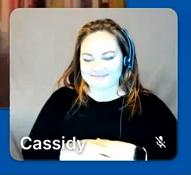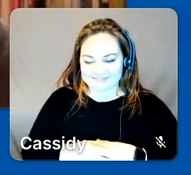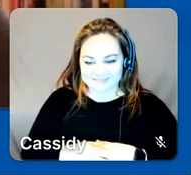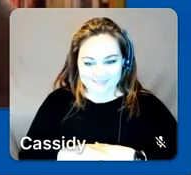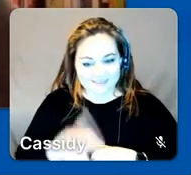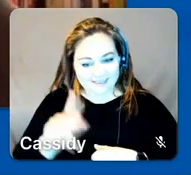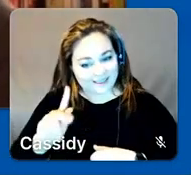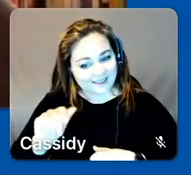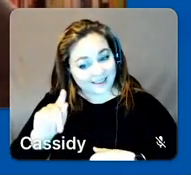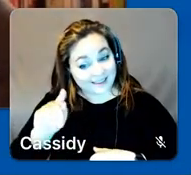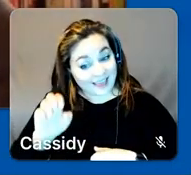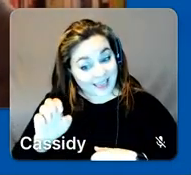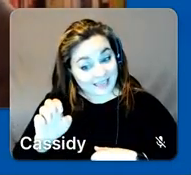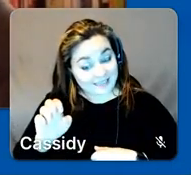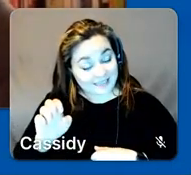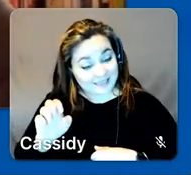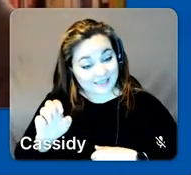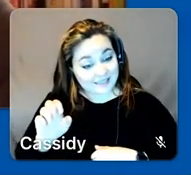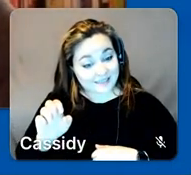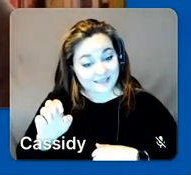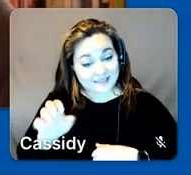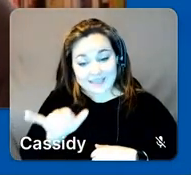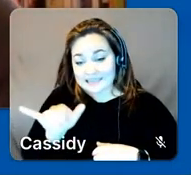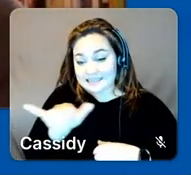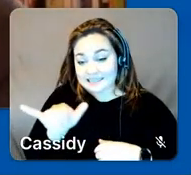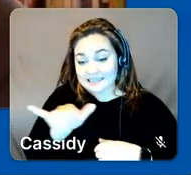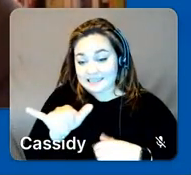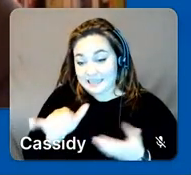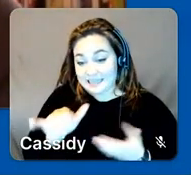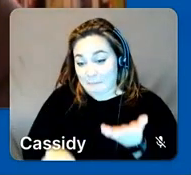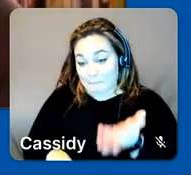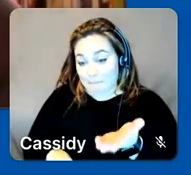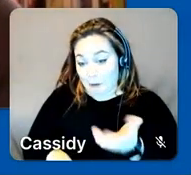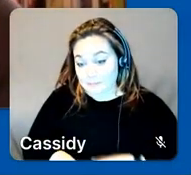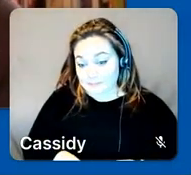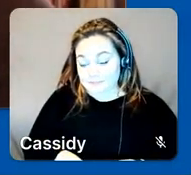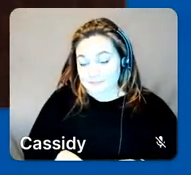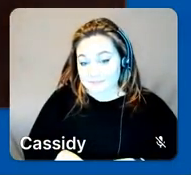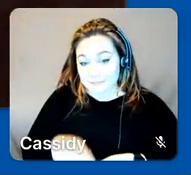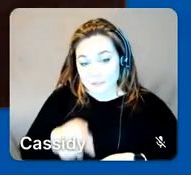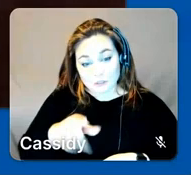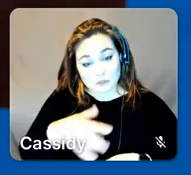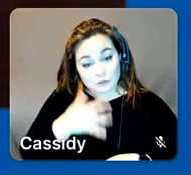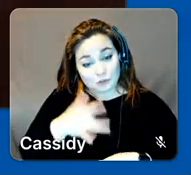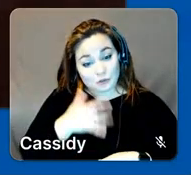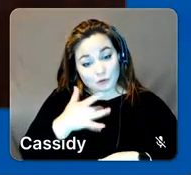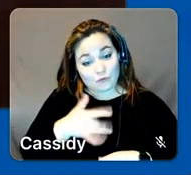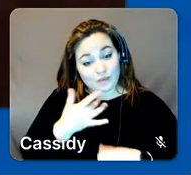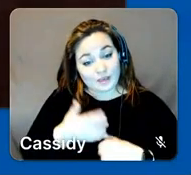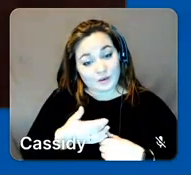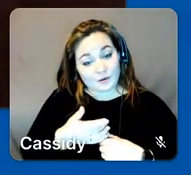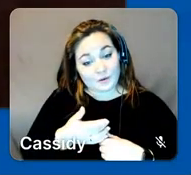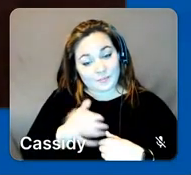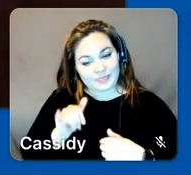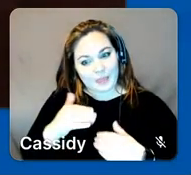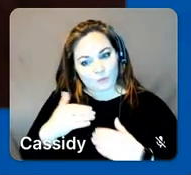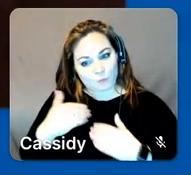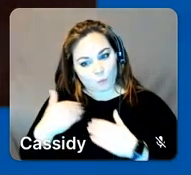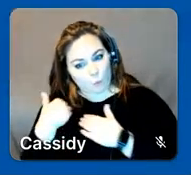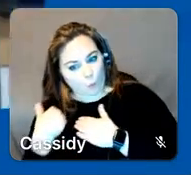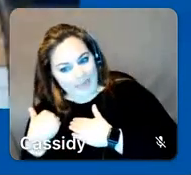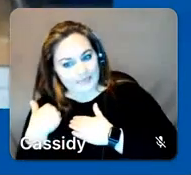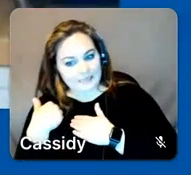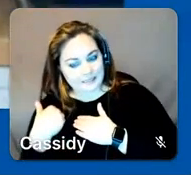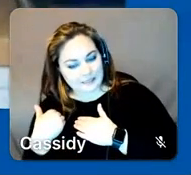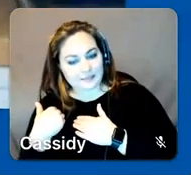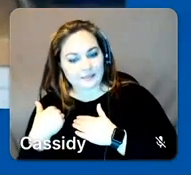Kate, it's kind of same prompt. Did you feel the kind of weight of the long